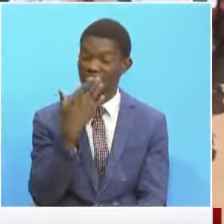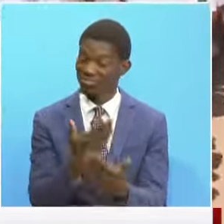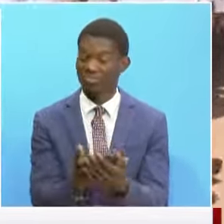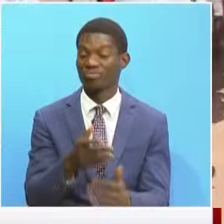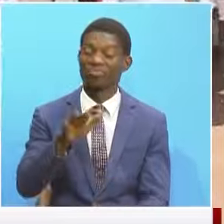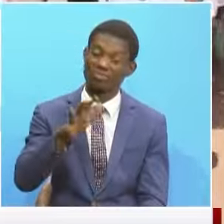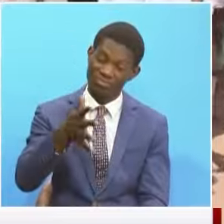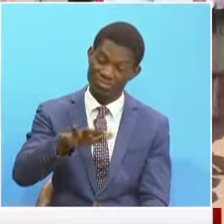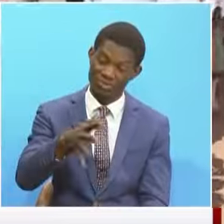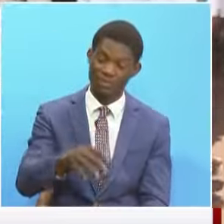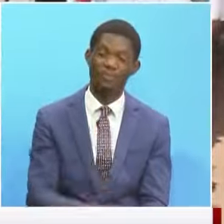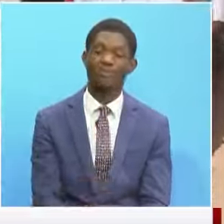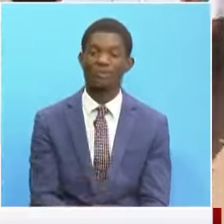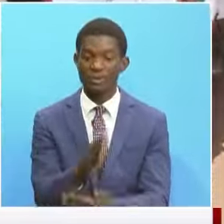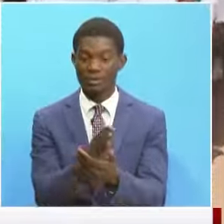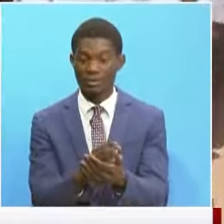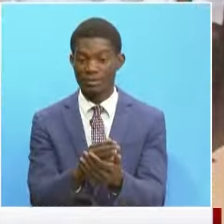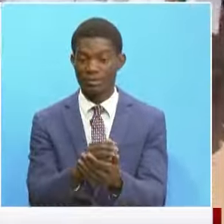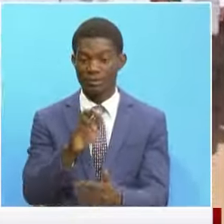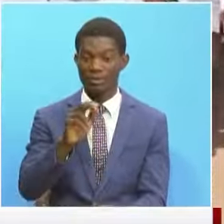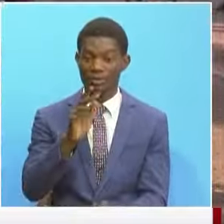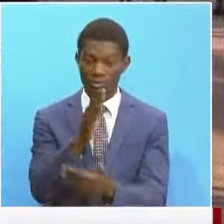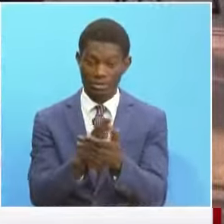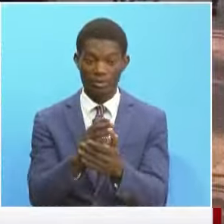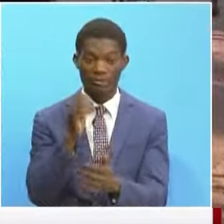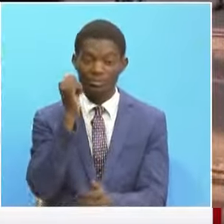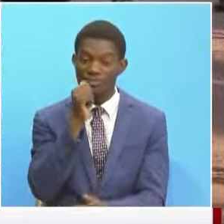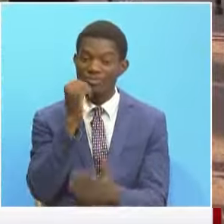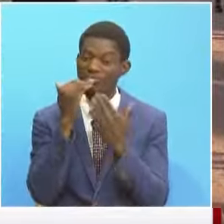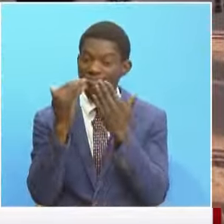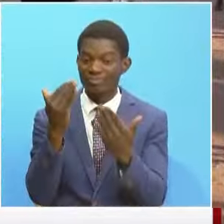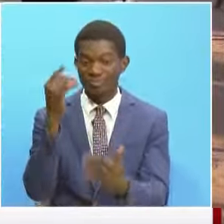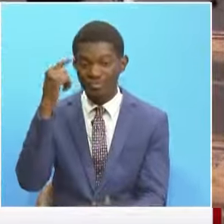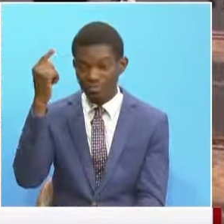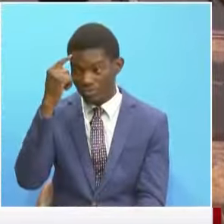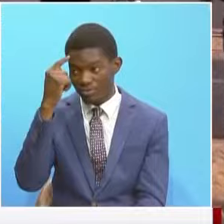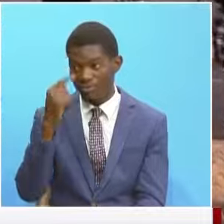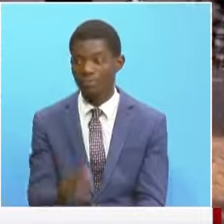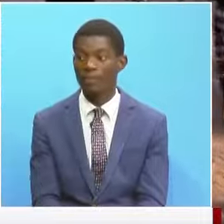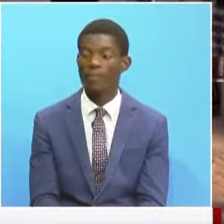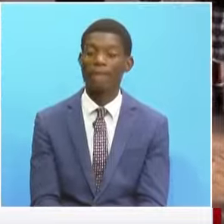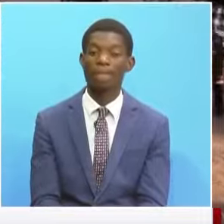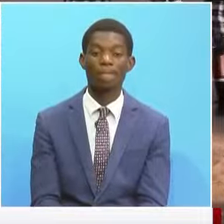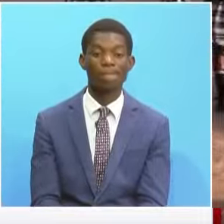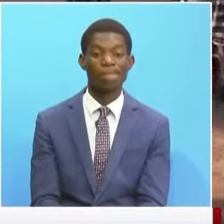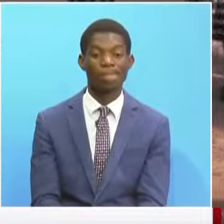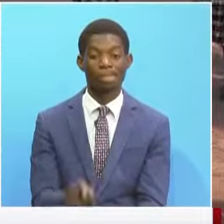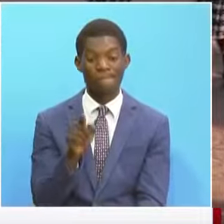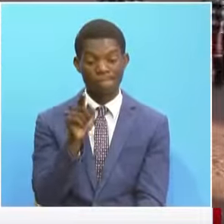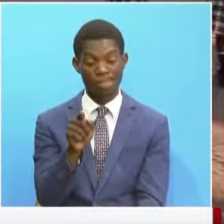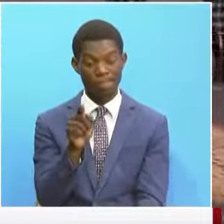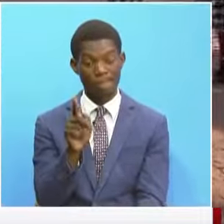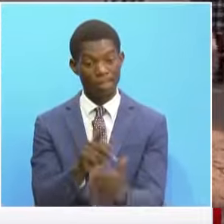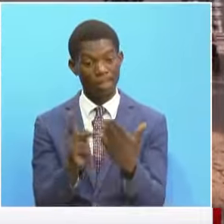from the program thanked government for looking into their welfare. I just want to thank the government for coming up with the idea of